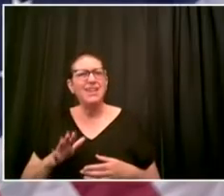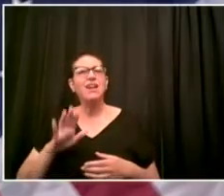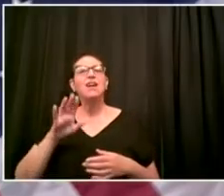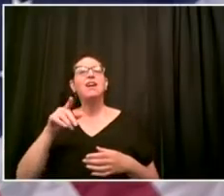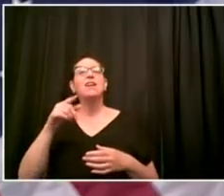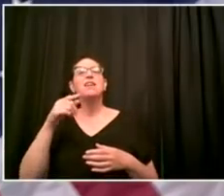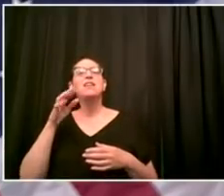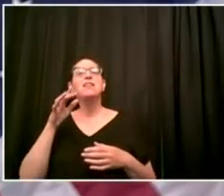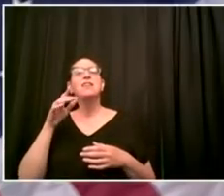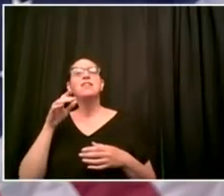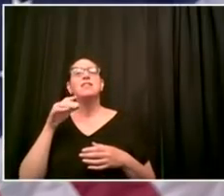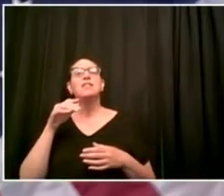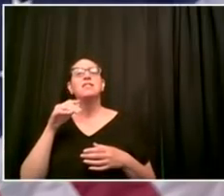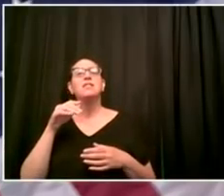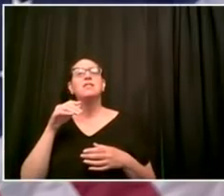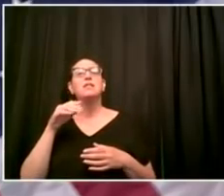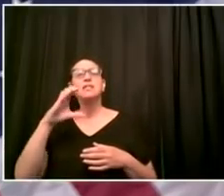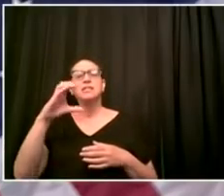crewfacilities.com. Okay.